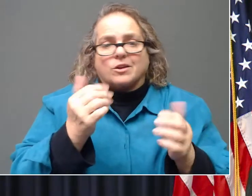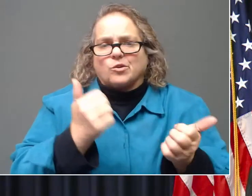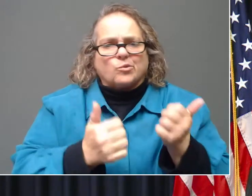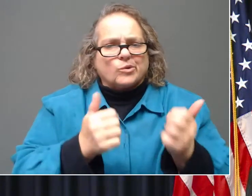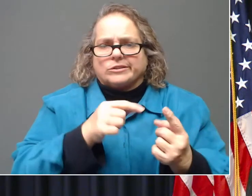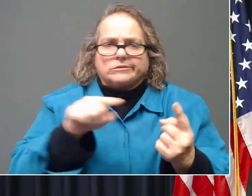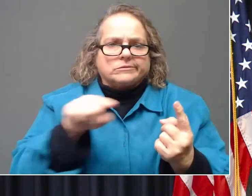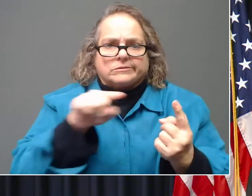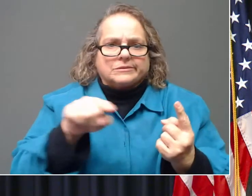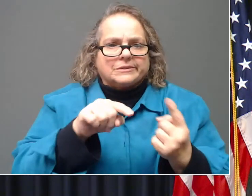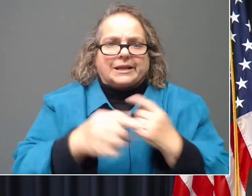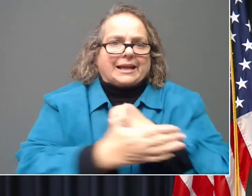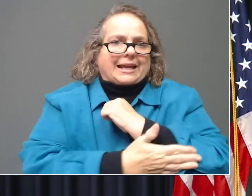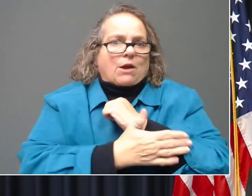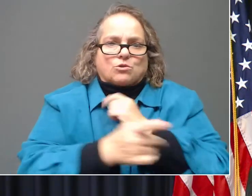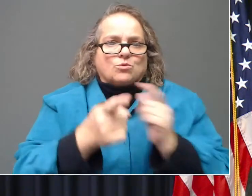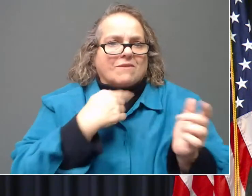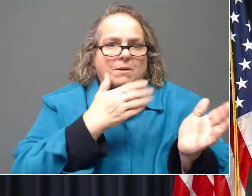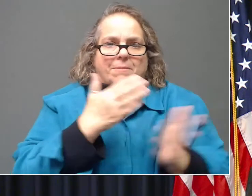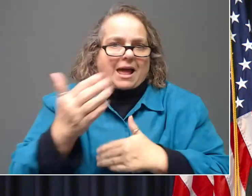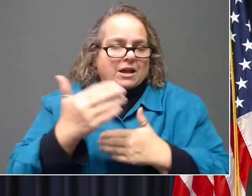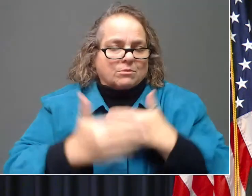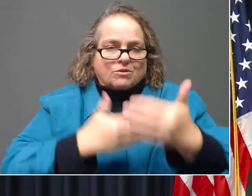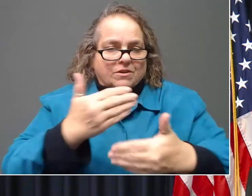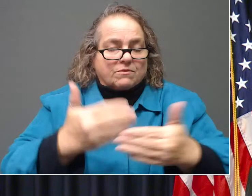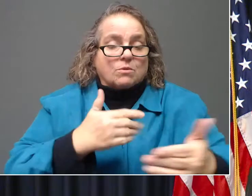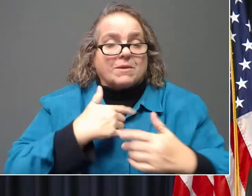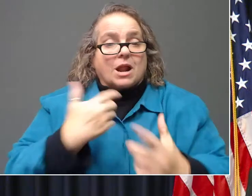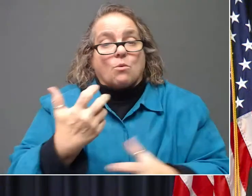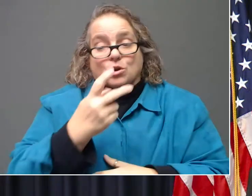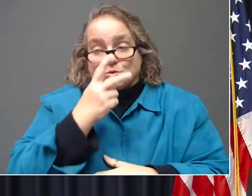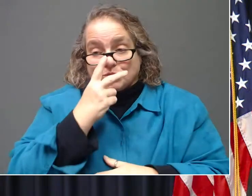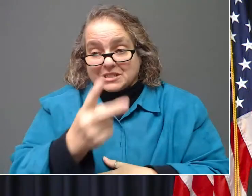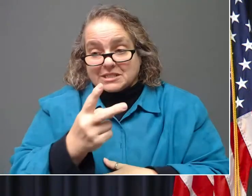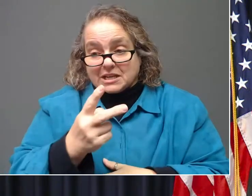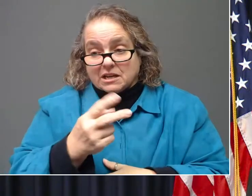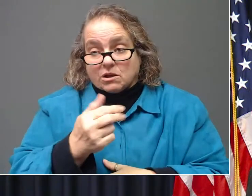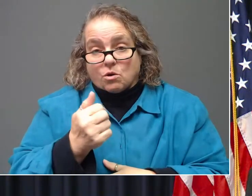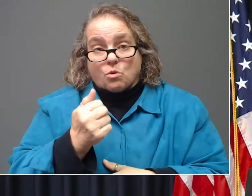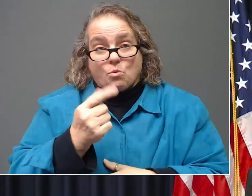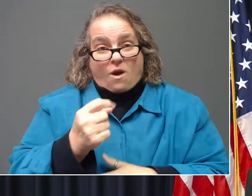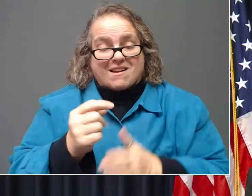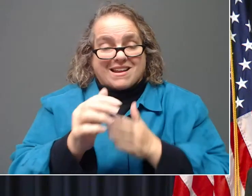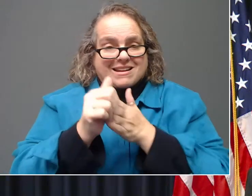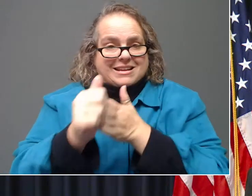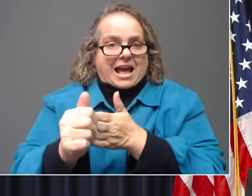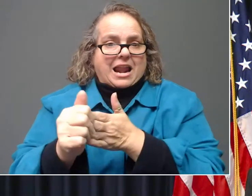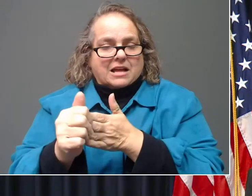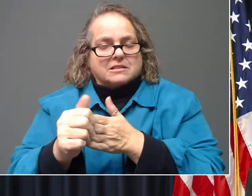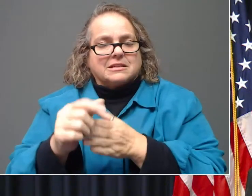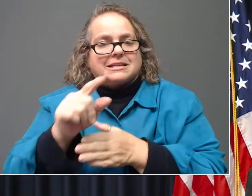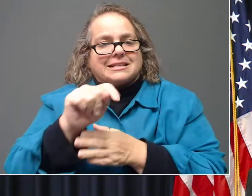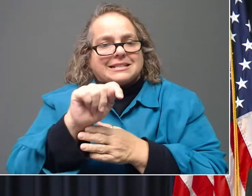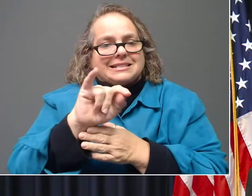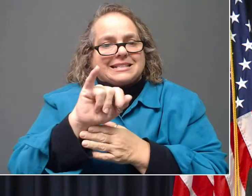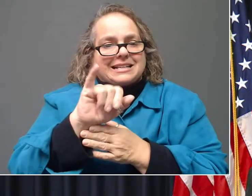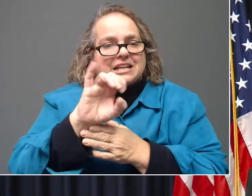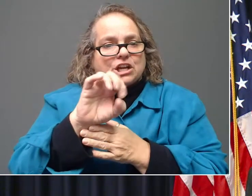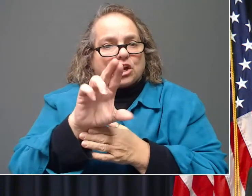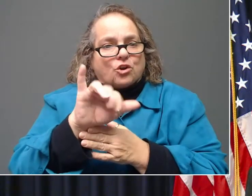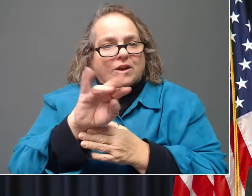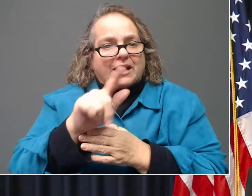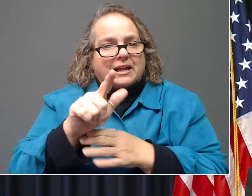moving forward. I wanted to see what guidelines or what tiering systems are going to take precedence, whether it's going to